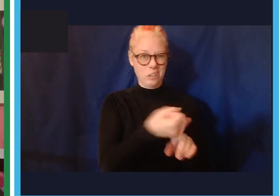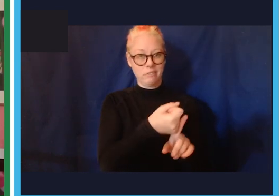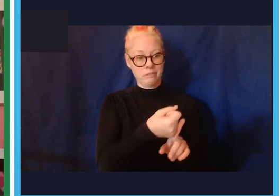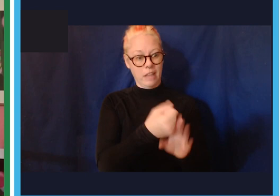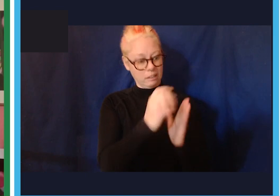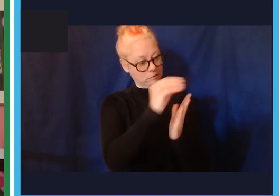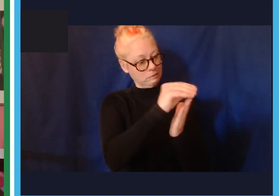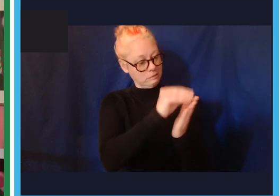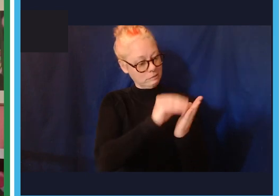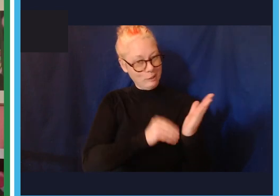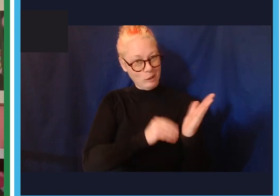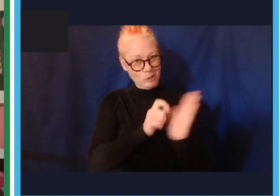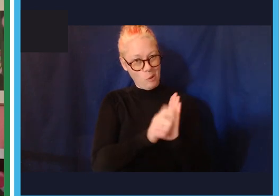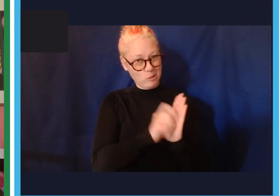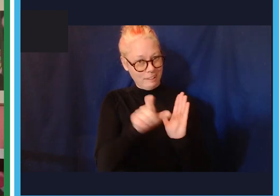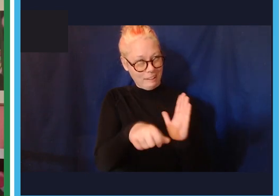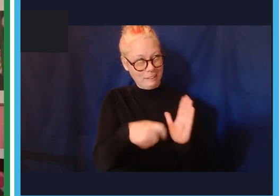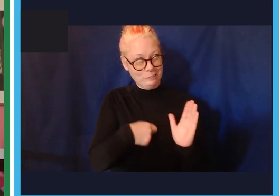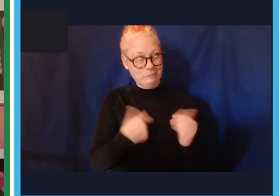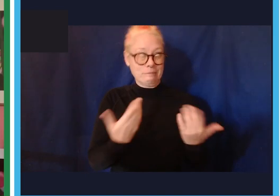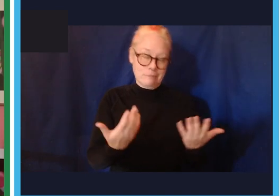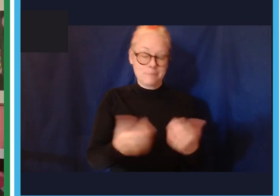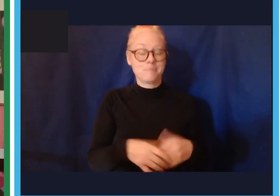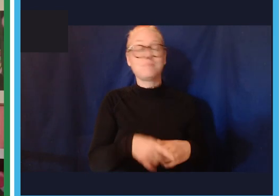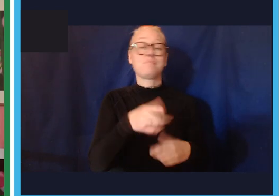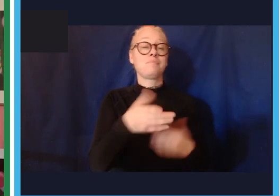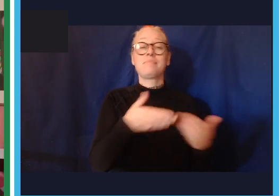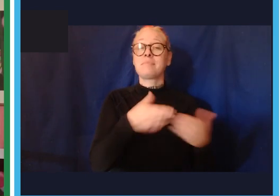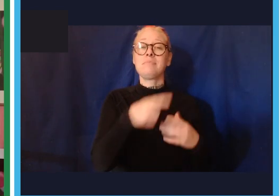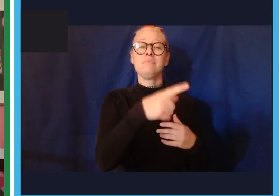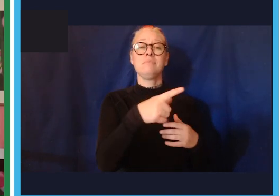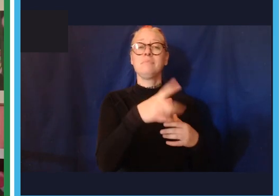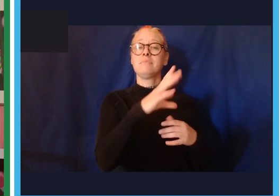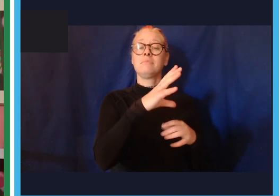within the film industry to do either consulting or